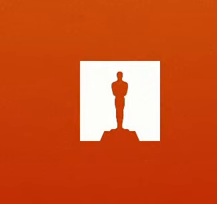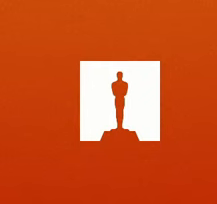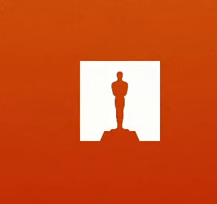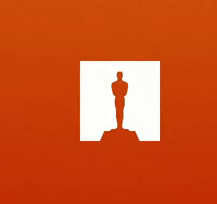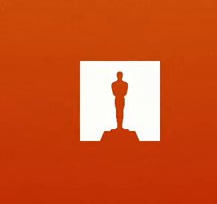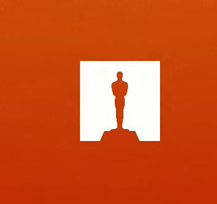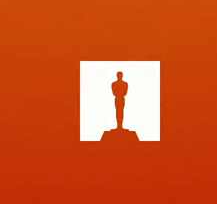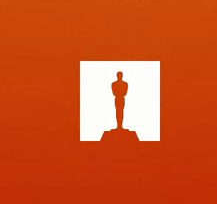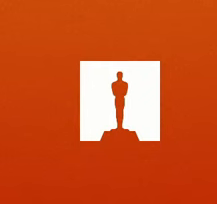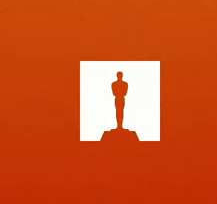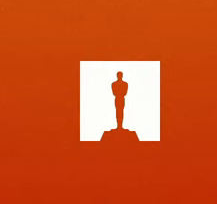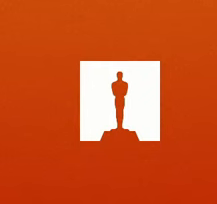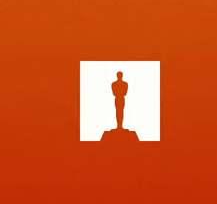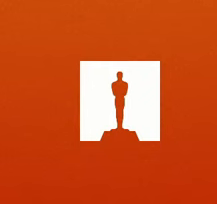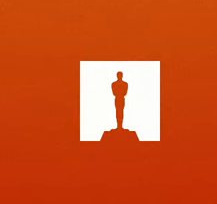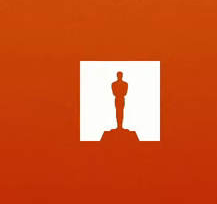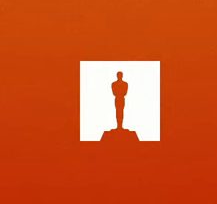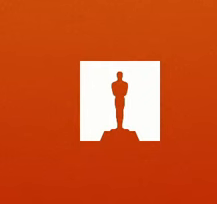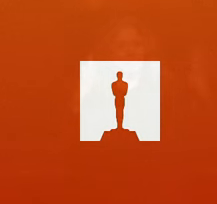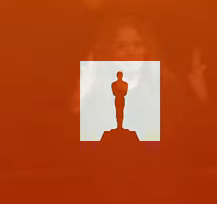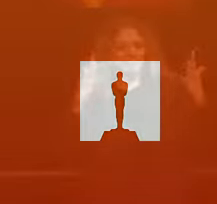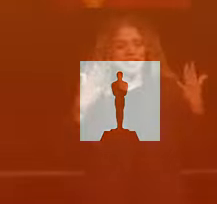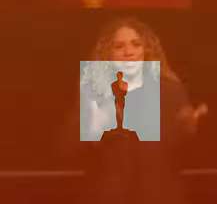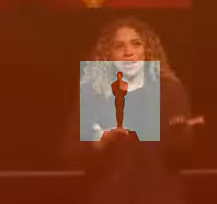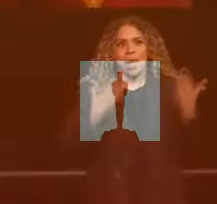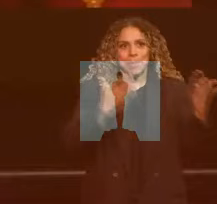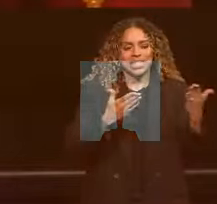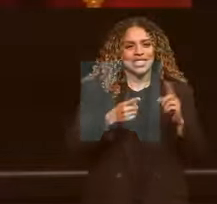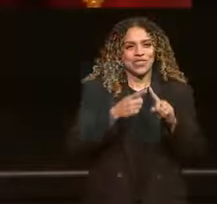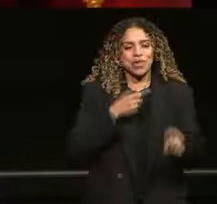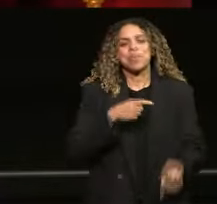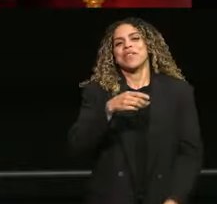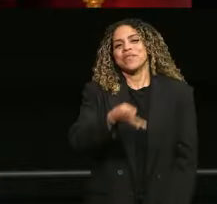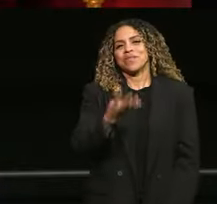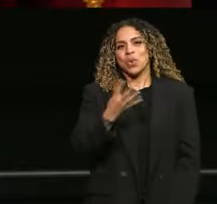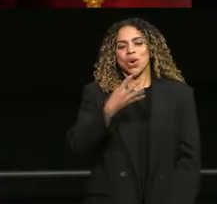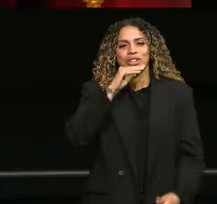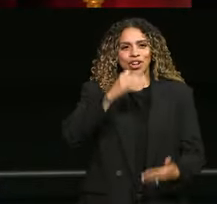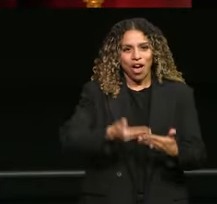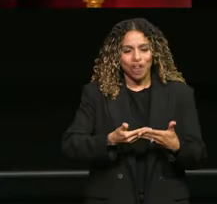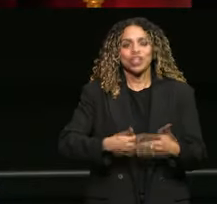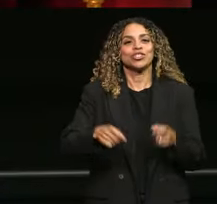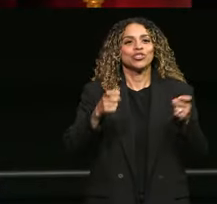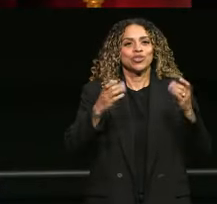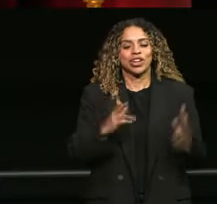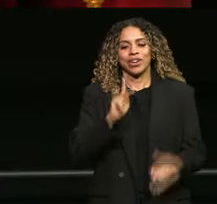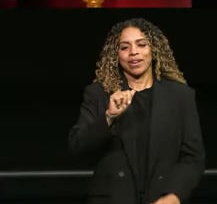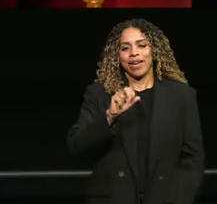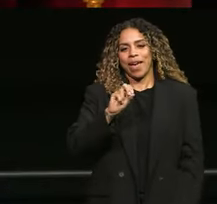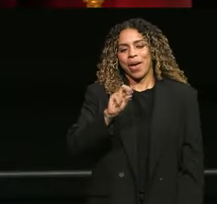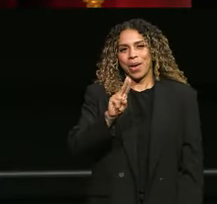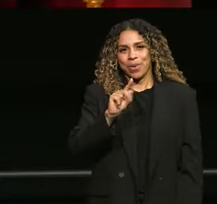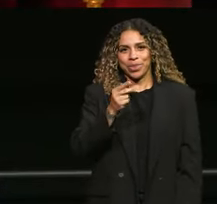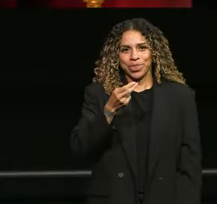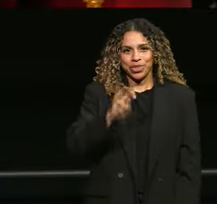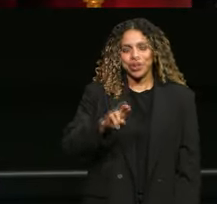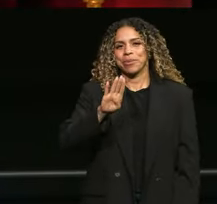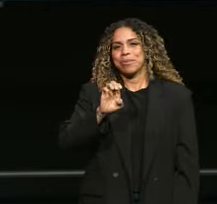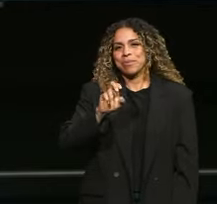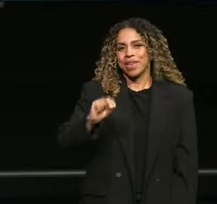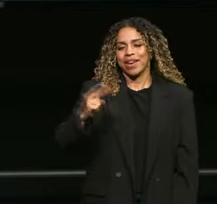Please join me in welcoming to the stage the nominee from Four Daughters, director Kauthar Benhania.